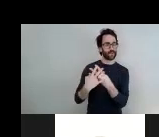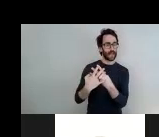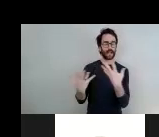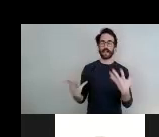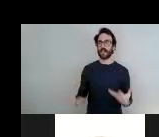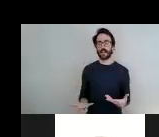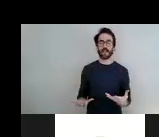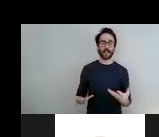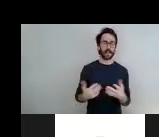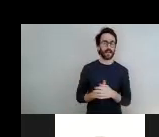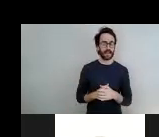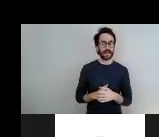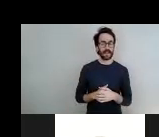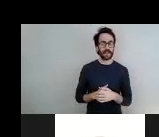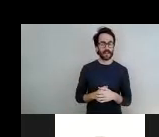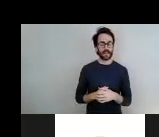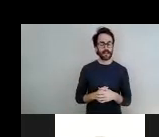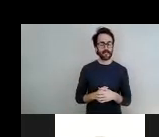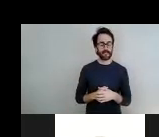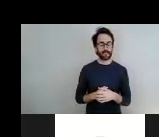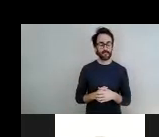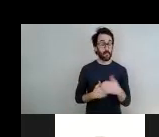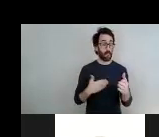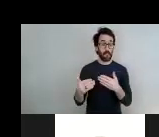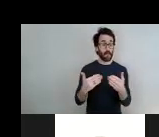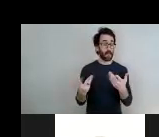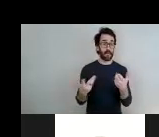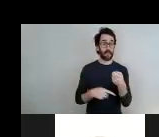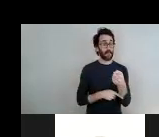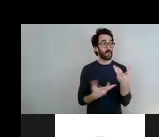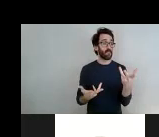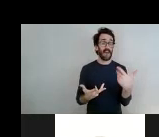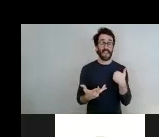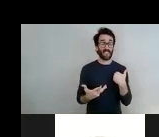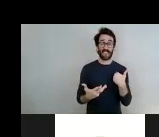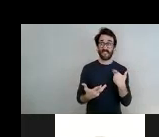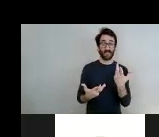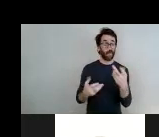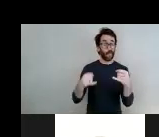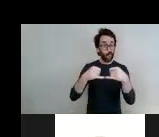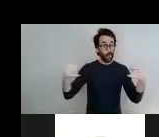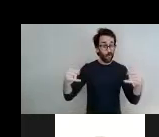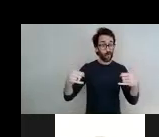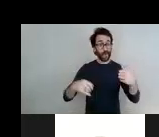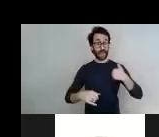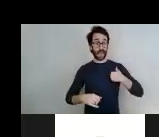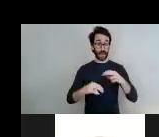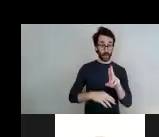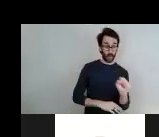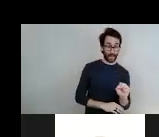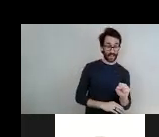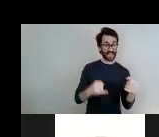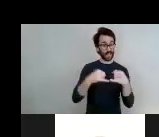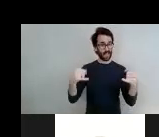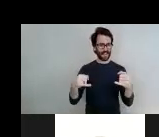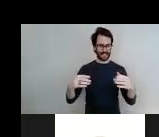has been a suspicious package intercepted at the border, and if you don't dial 1 to speak